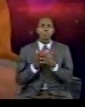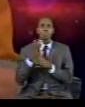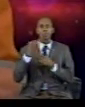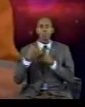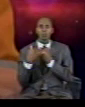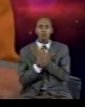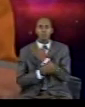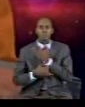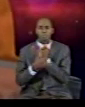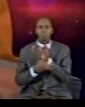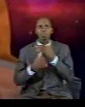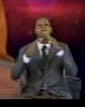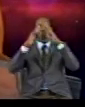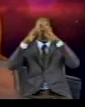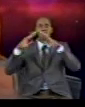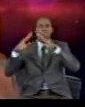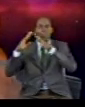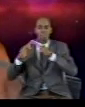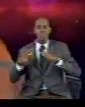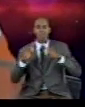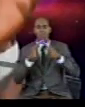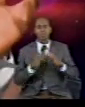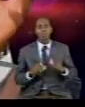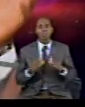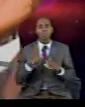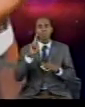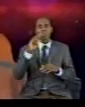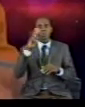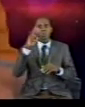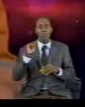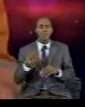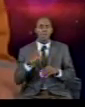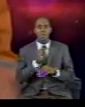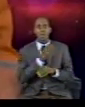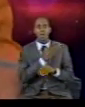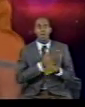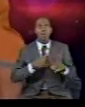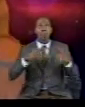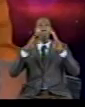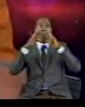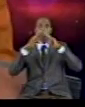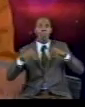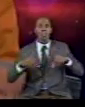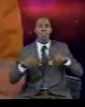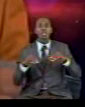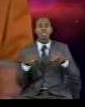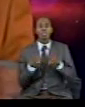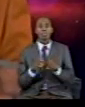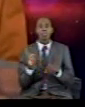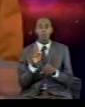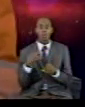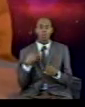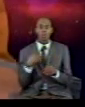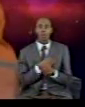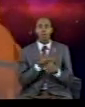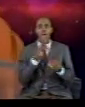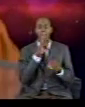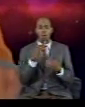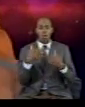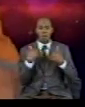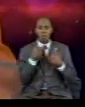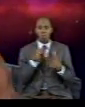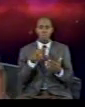cities, provinces, towns, and villages, everywhere where we are having the crusade, either in